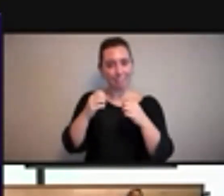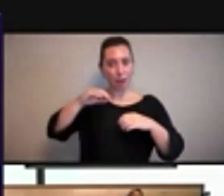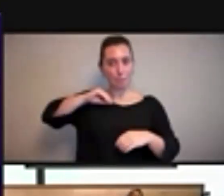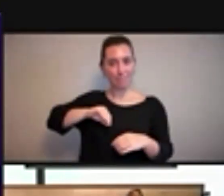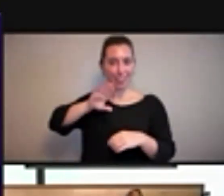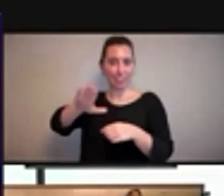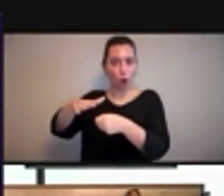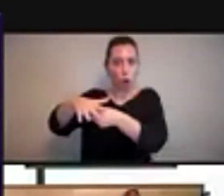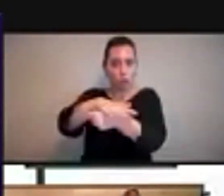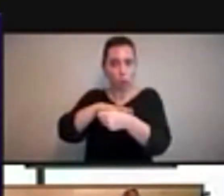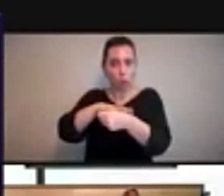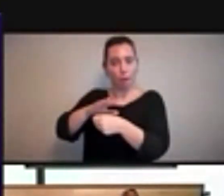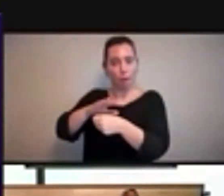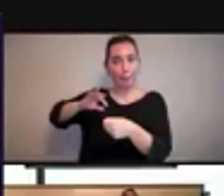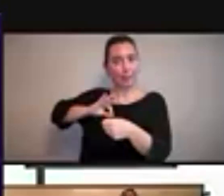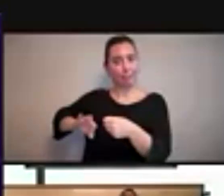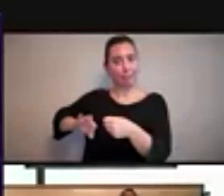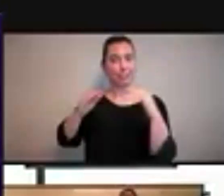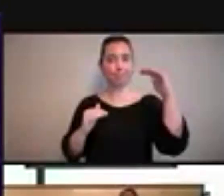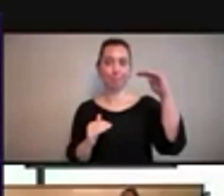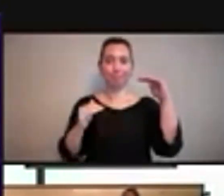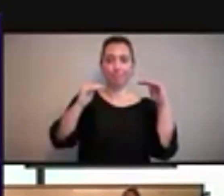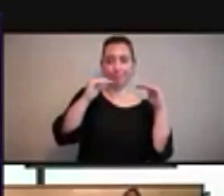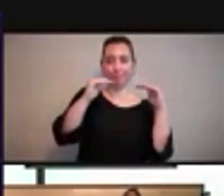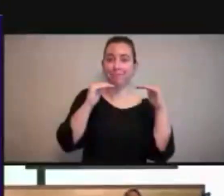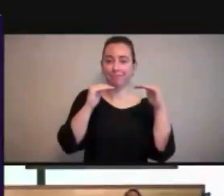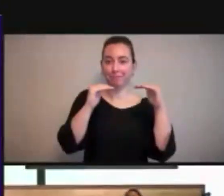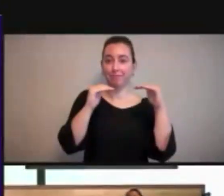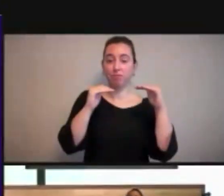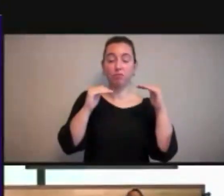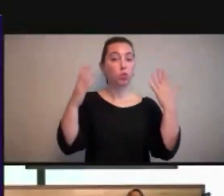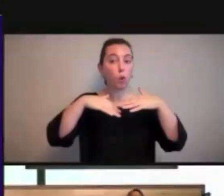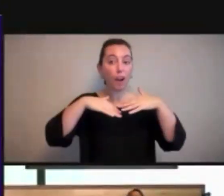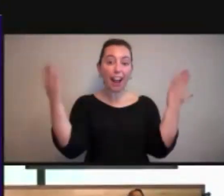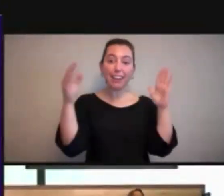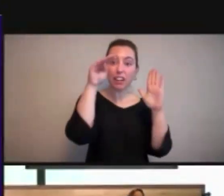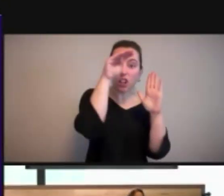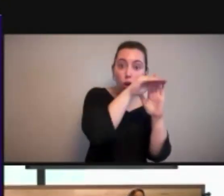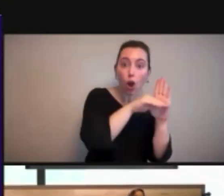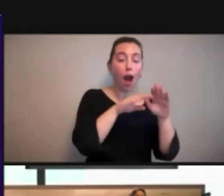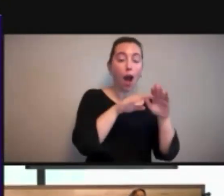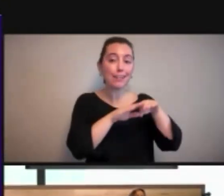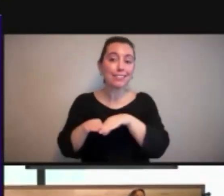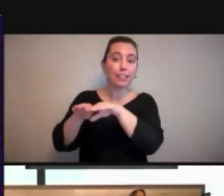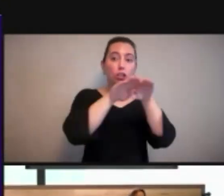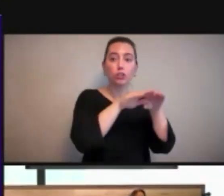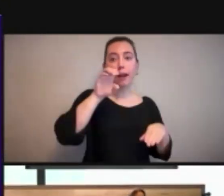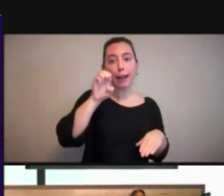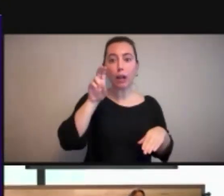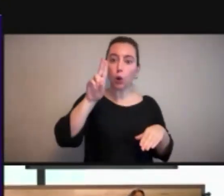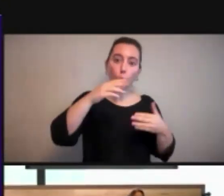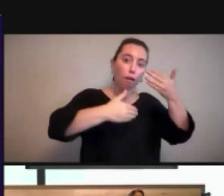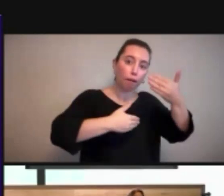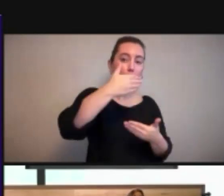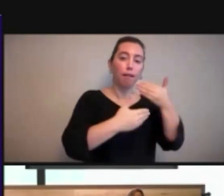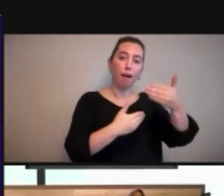right word, benefits as everyone else. So all this legislation and standardization and the typical EU ways of doing accessibility,